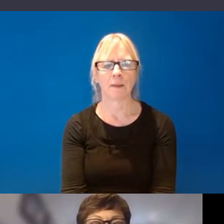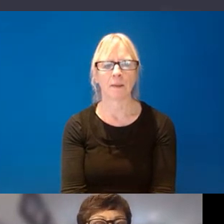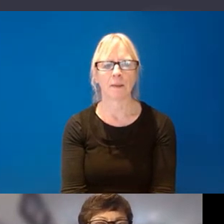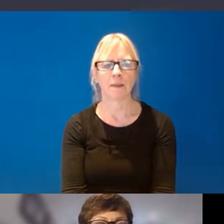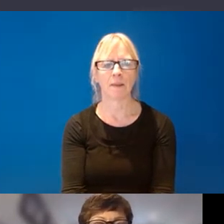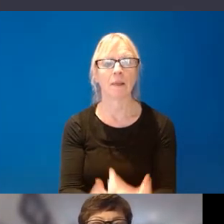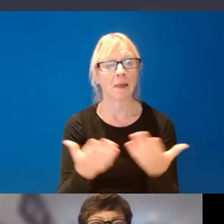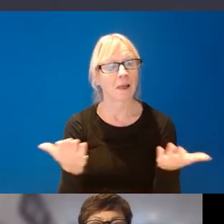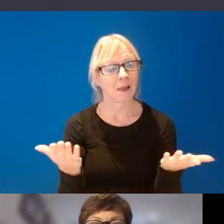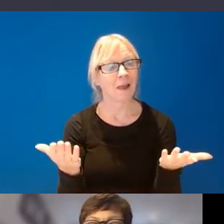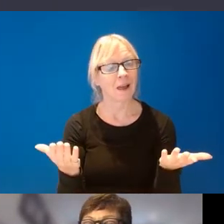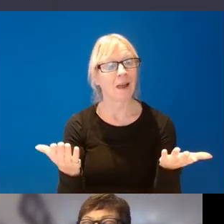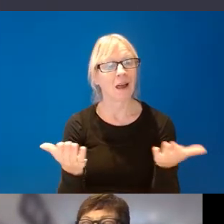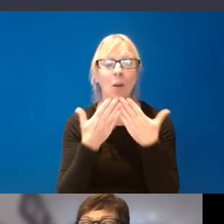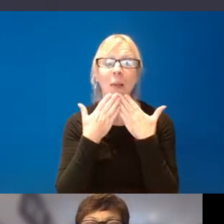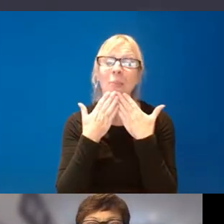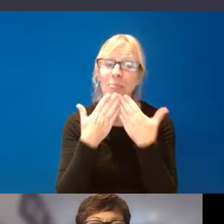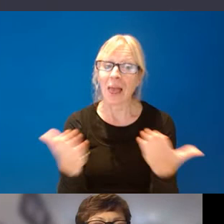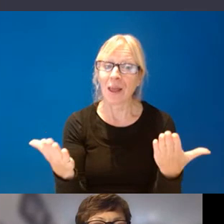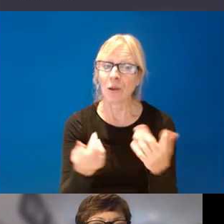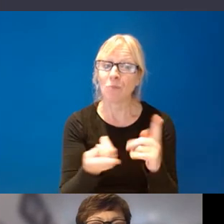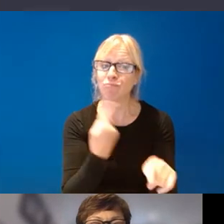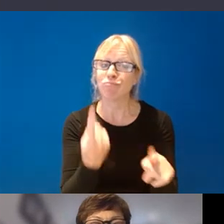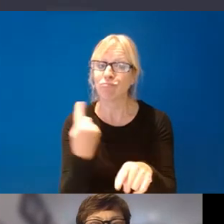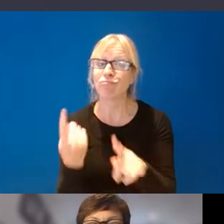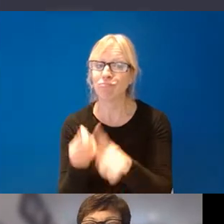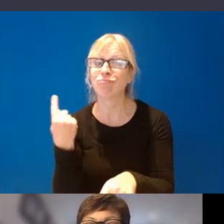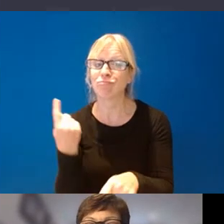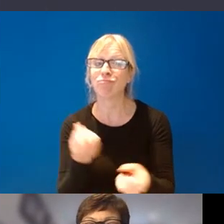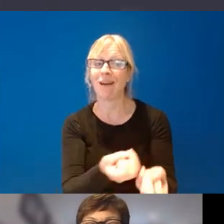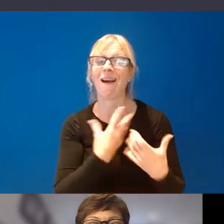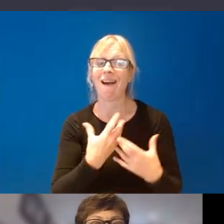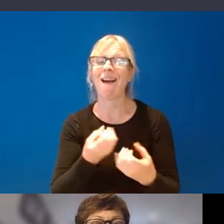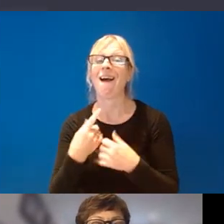People have been really open. Thank you. That's great.